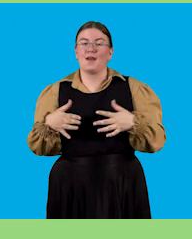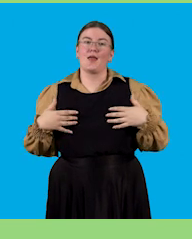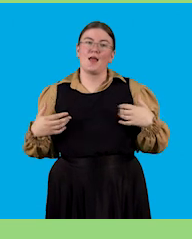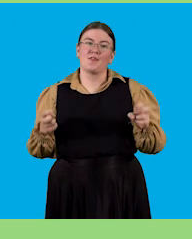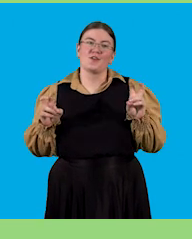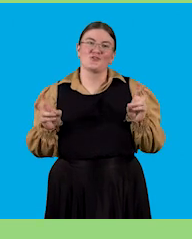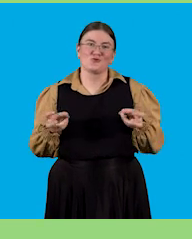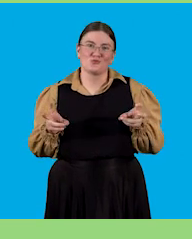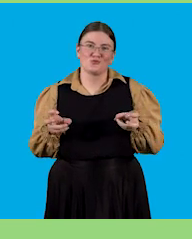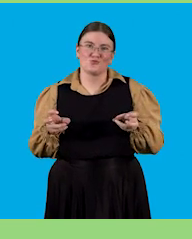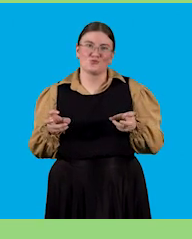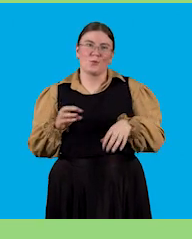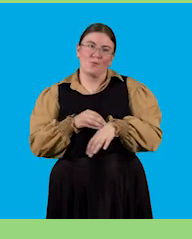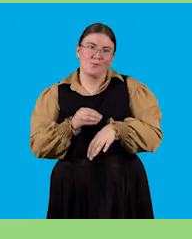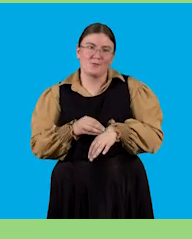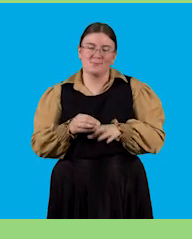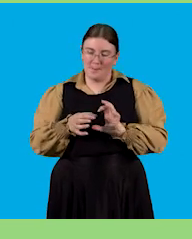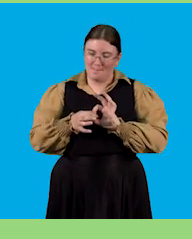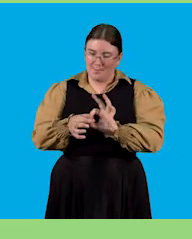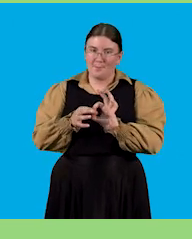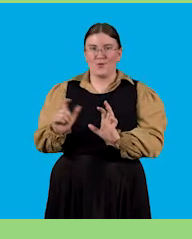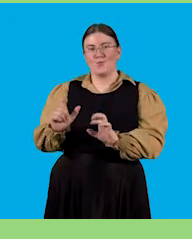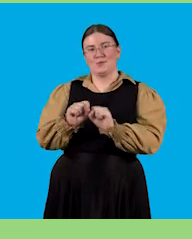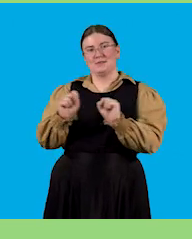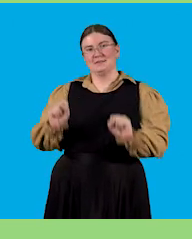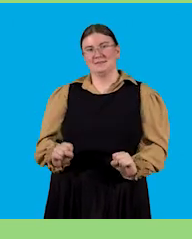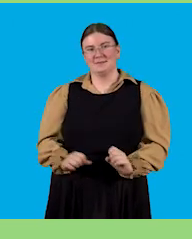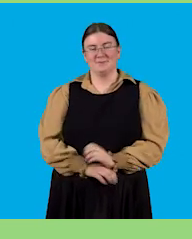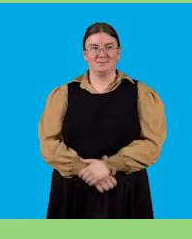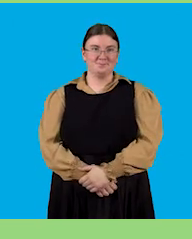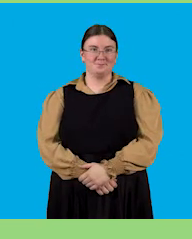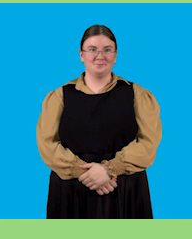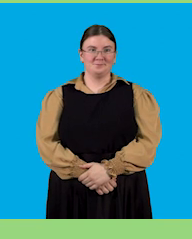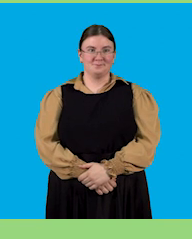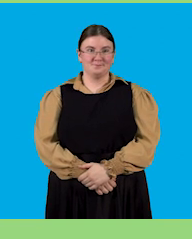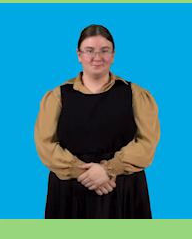health issues that are related to the excretory system.